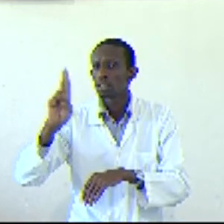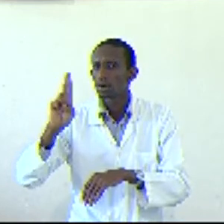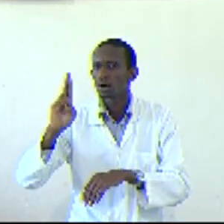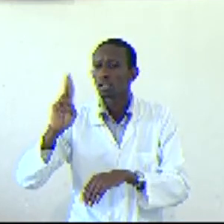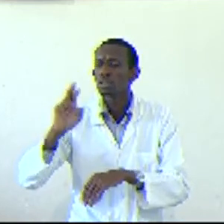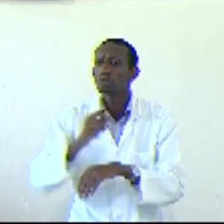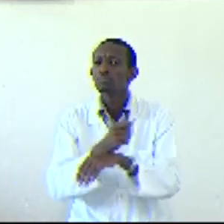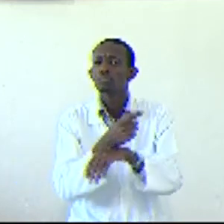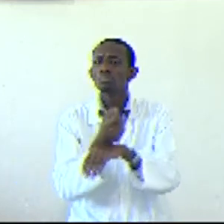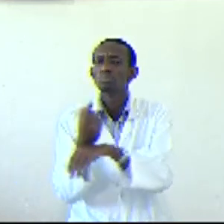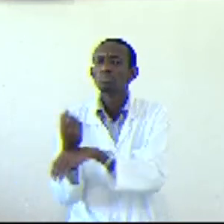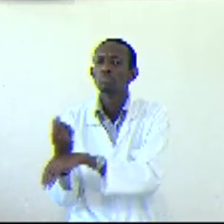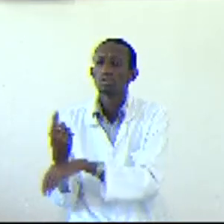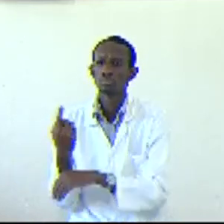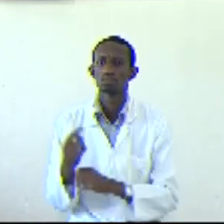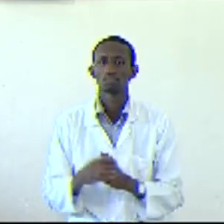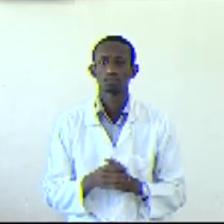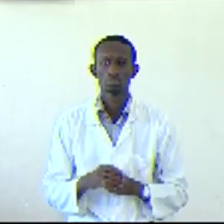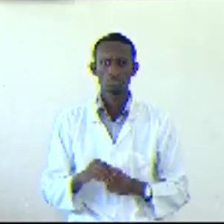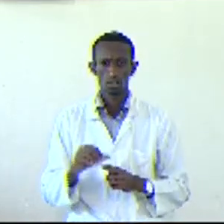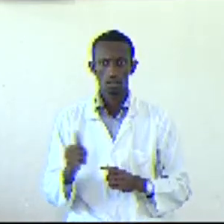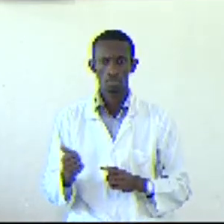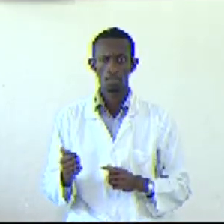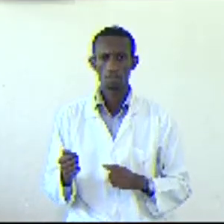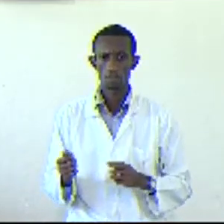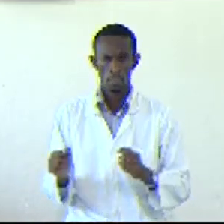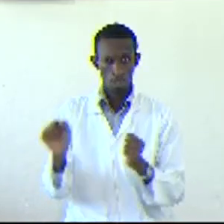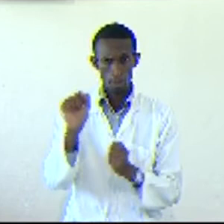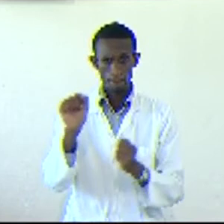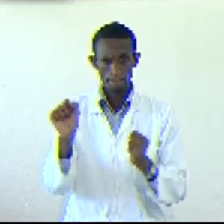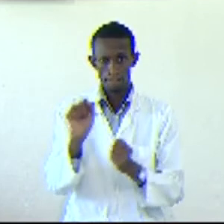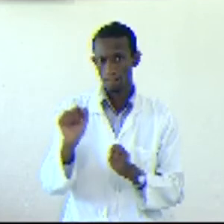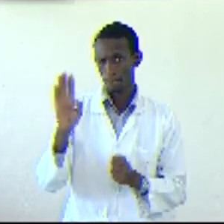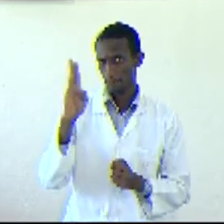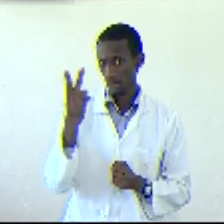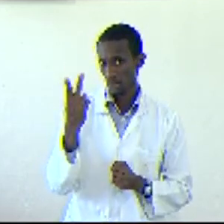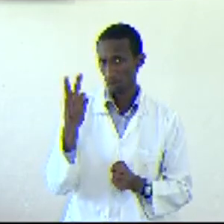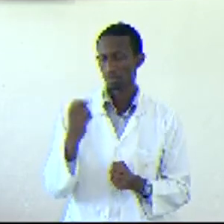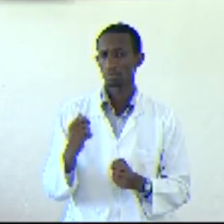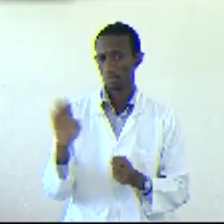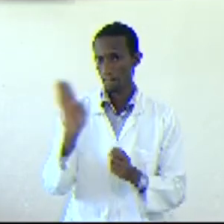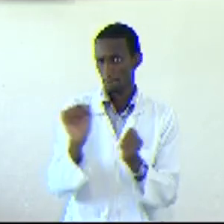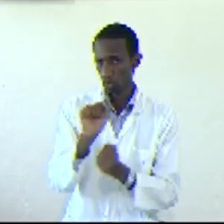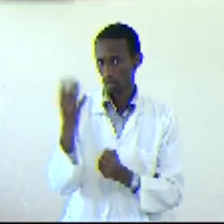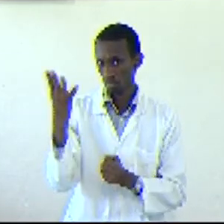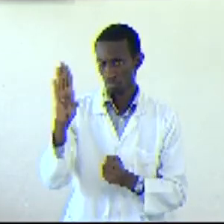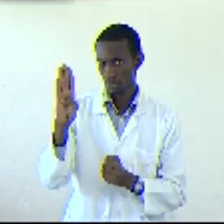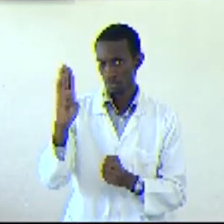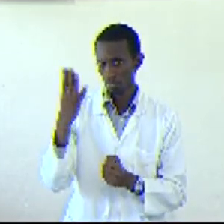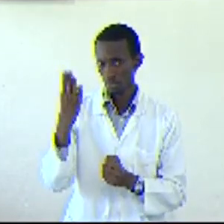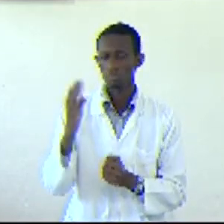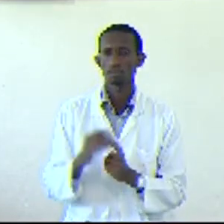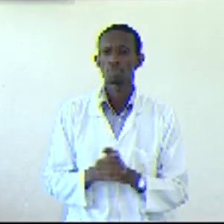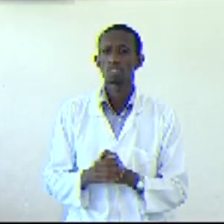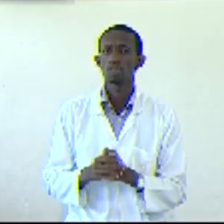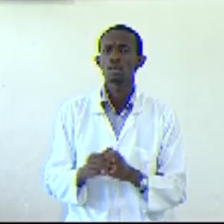a collide with that B. So this is for A, and then there is B here. B, we